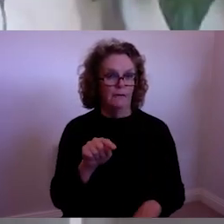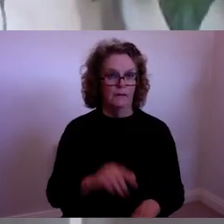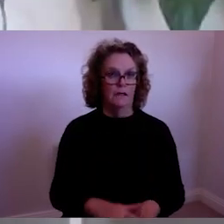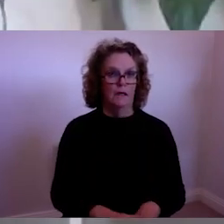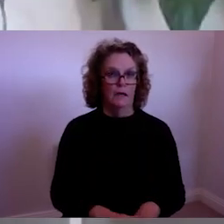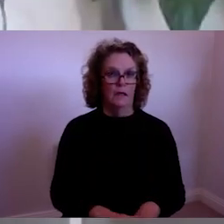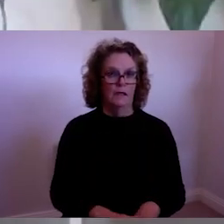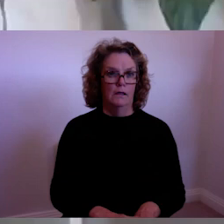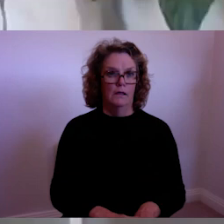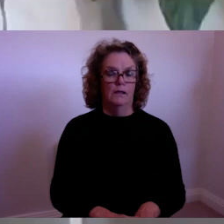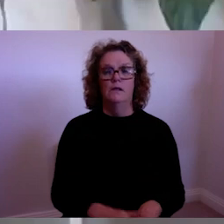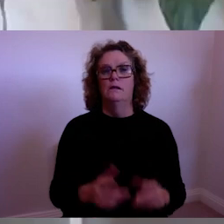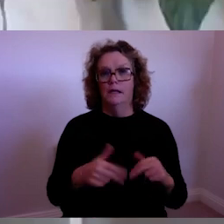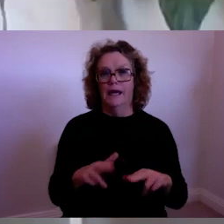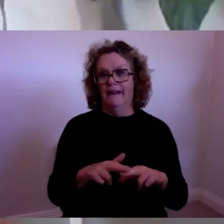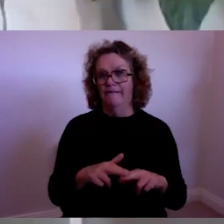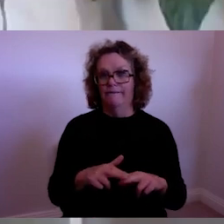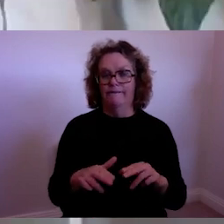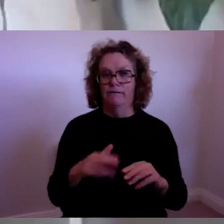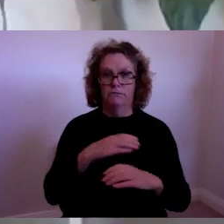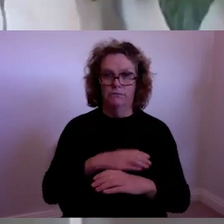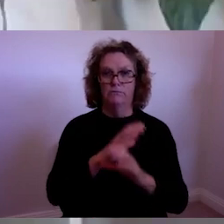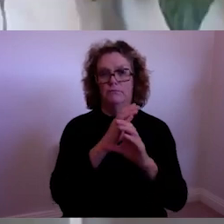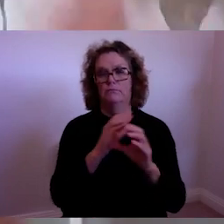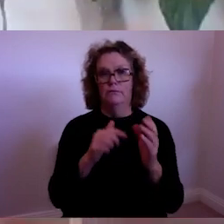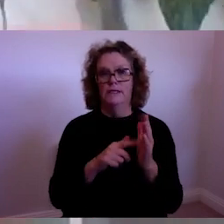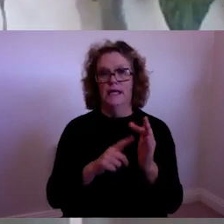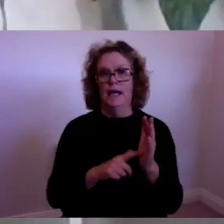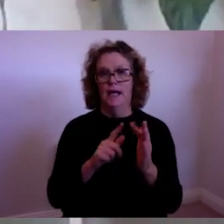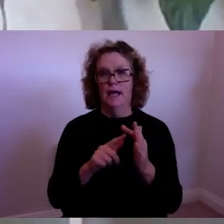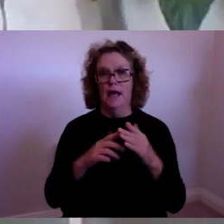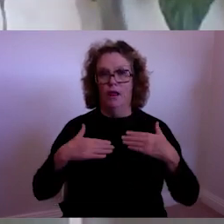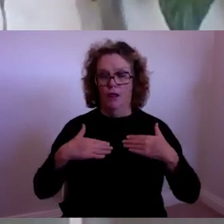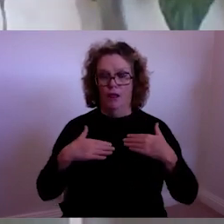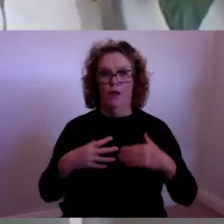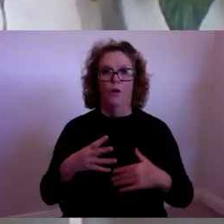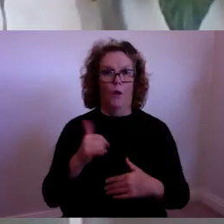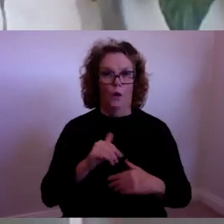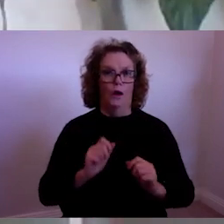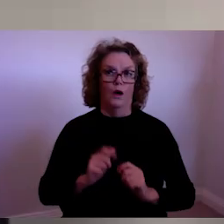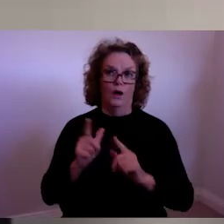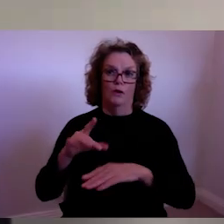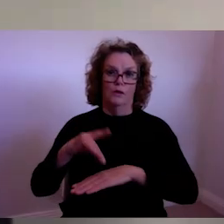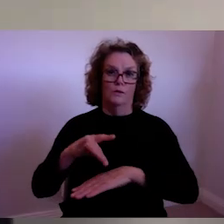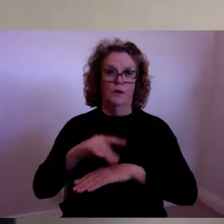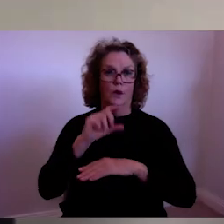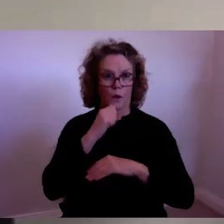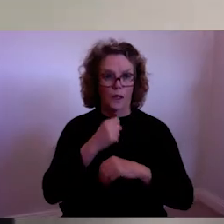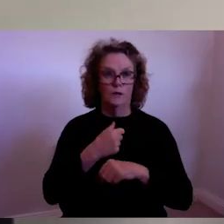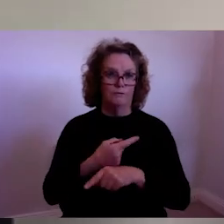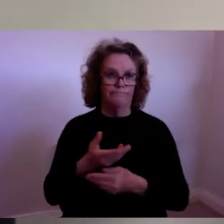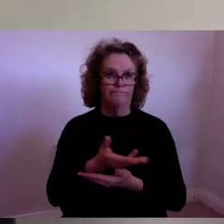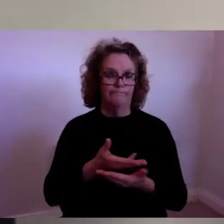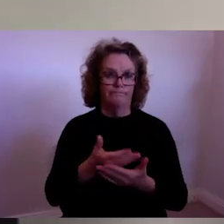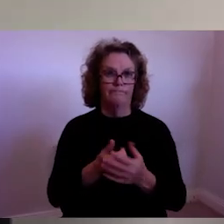If we're going to have a telehealth appointment or going to the hospital, we discuss that a few times beforehand. Social stories can